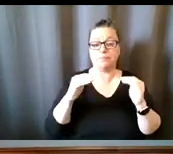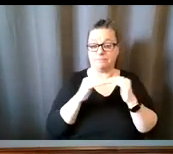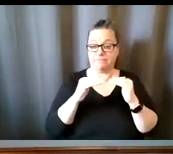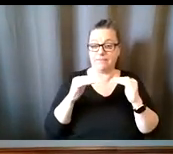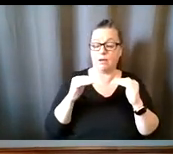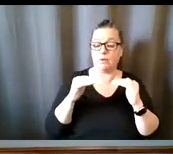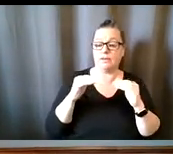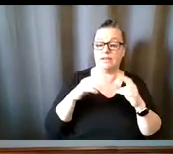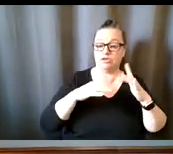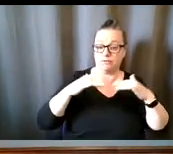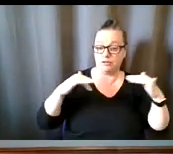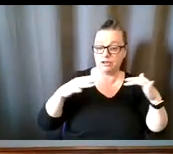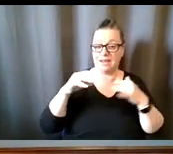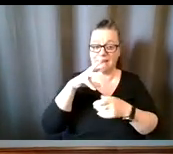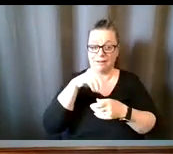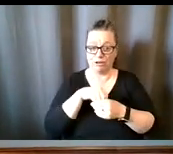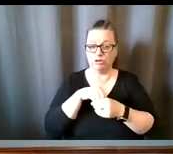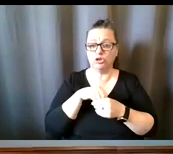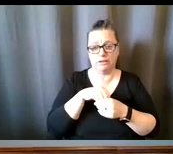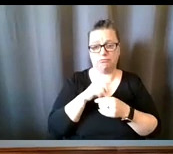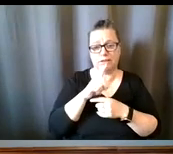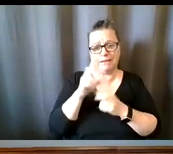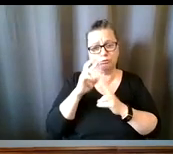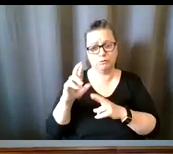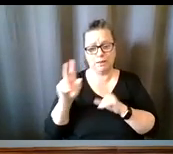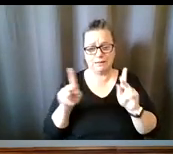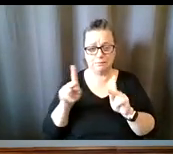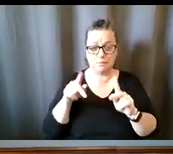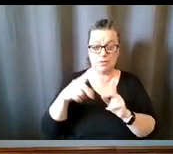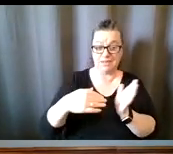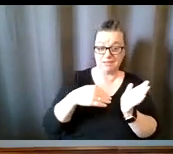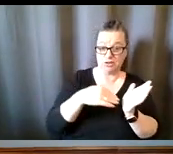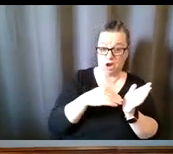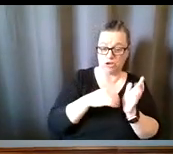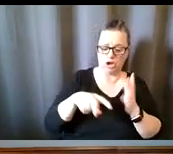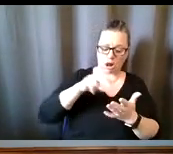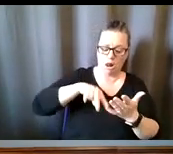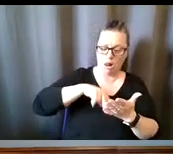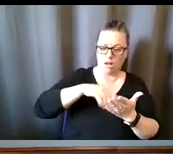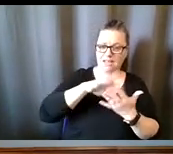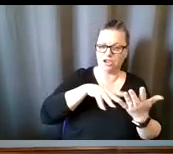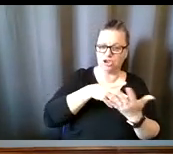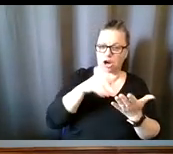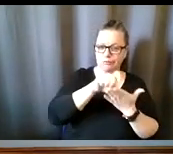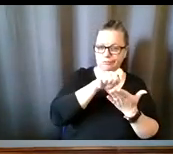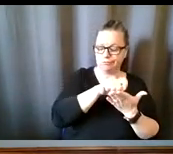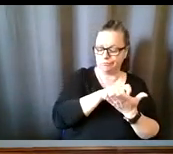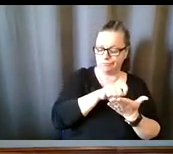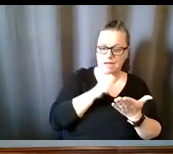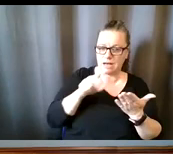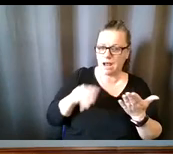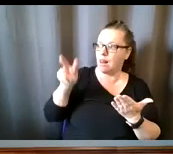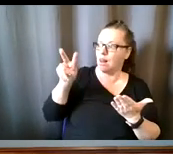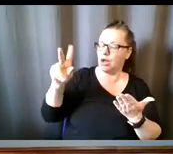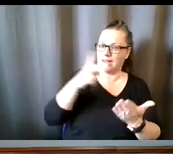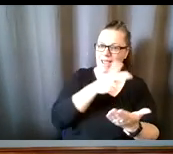for people. What you see here is a doctor. This particular doctor is spending more time looking at his chart and taking notes than he is looking at his patient. And when he does look